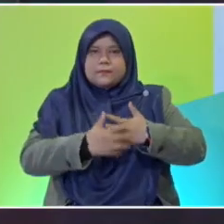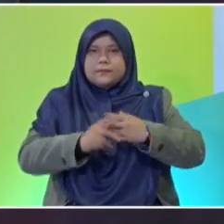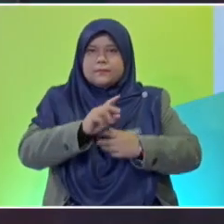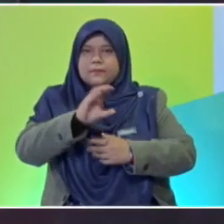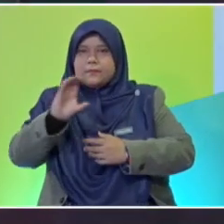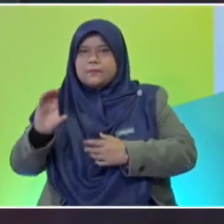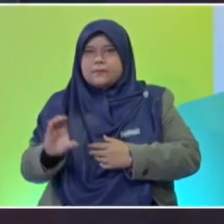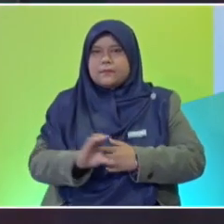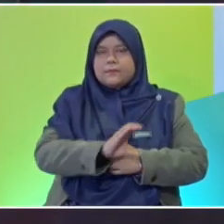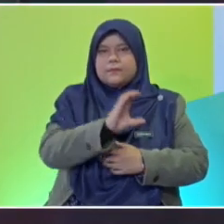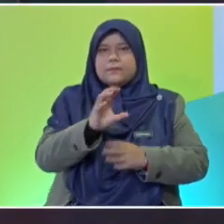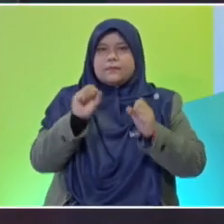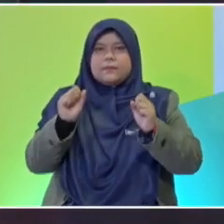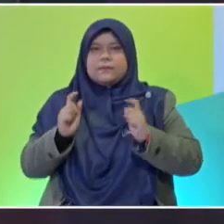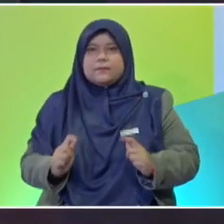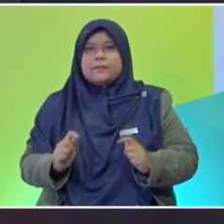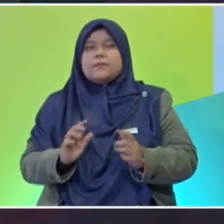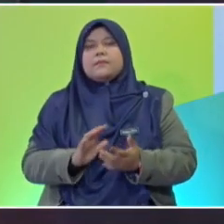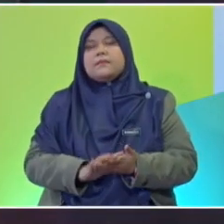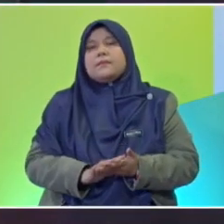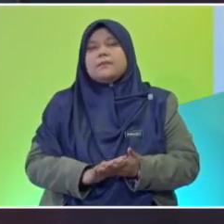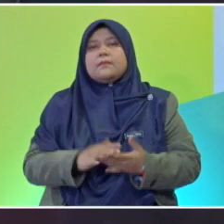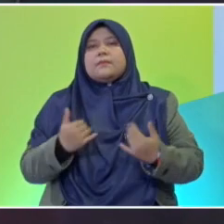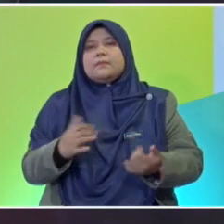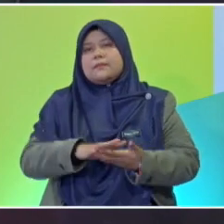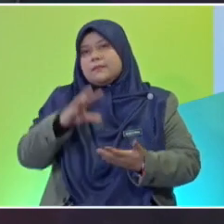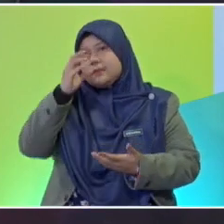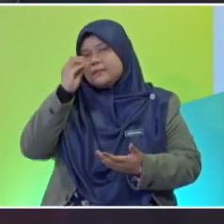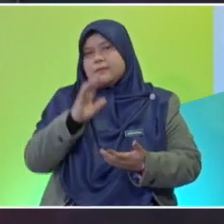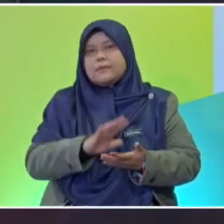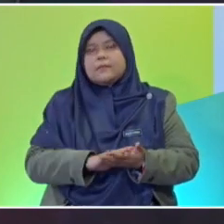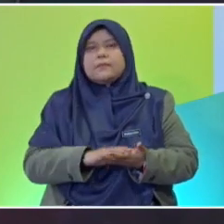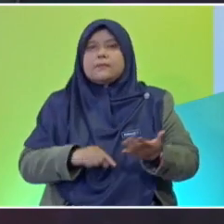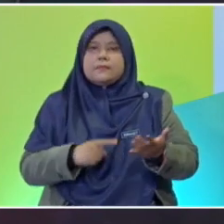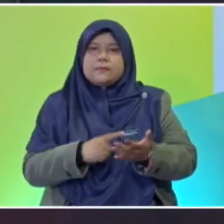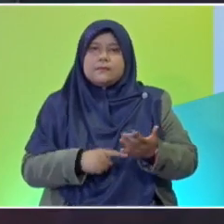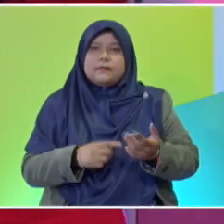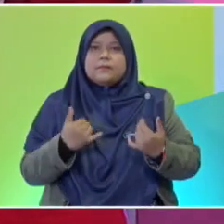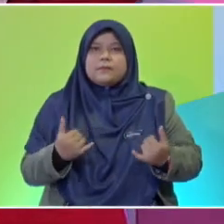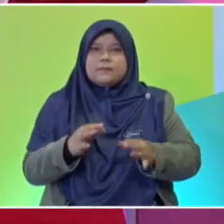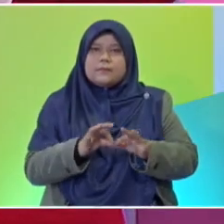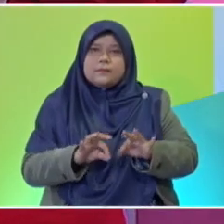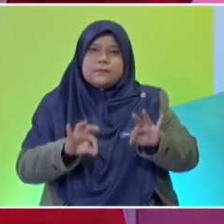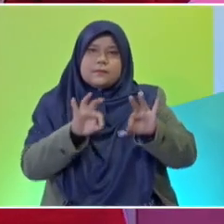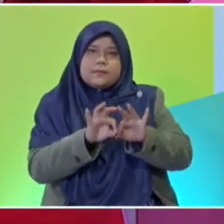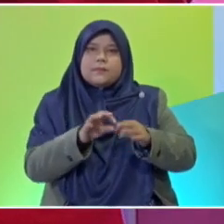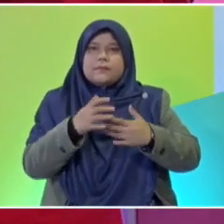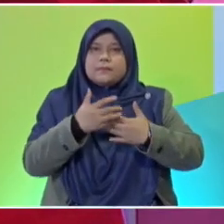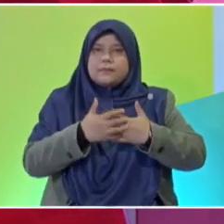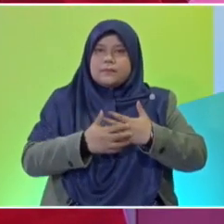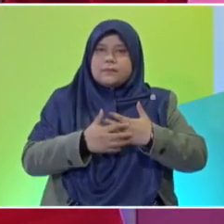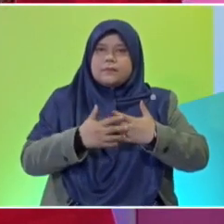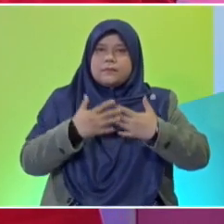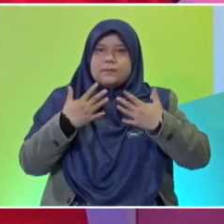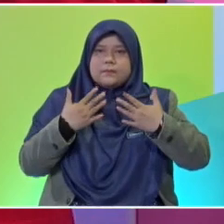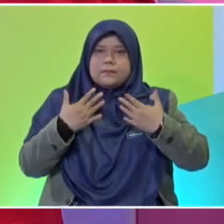Yes, you're right. Okay, alright. So what are we going to learn next, teacher? Okay, now we need to know what are the importance of our body systems